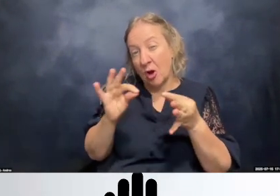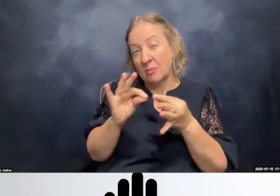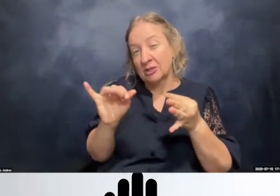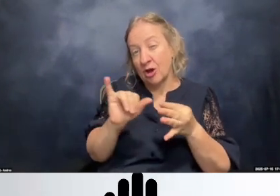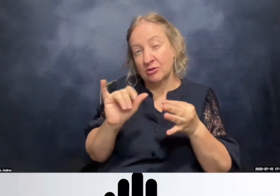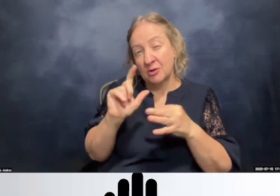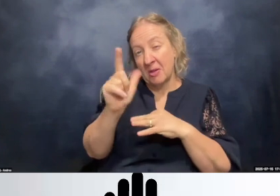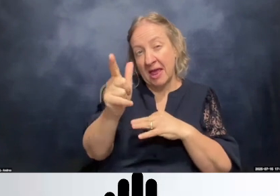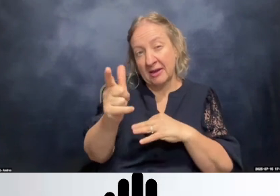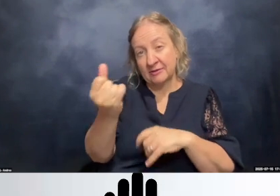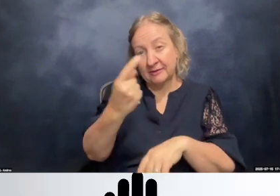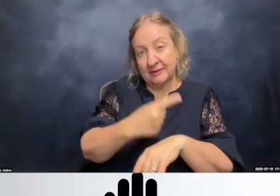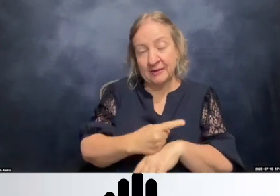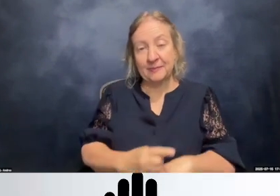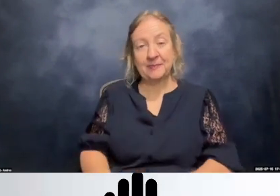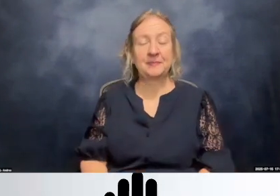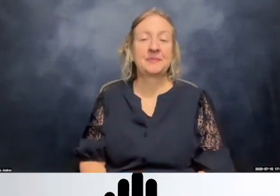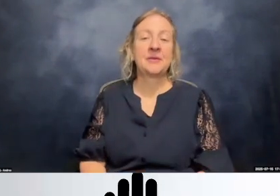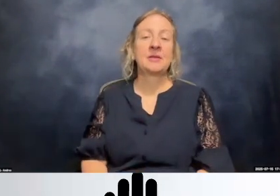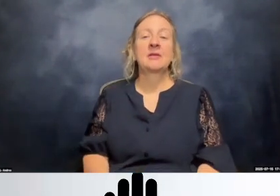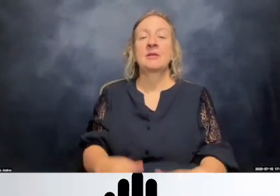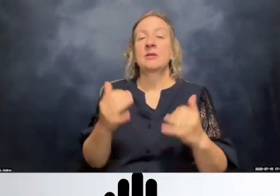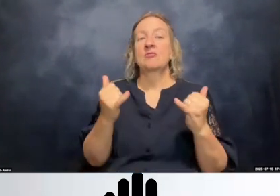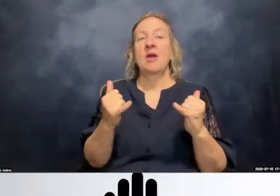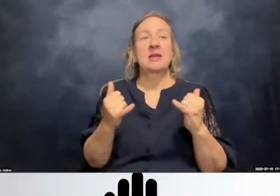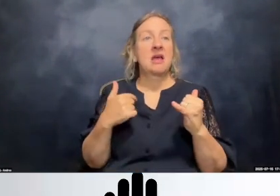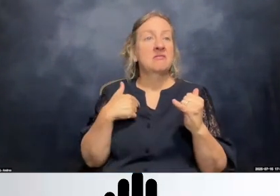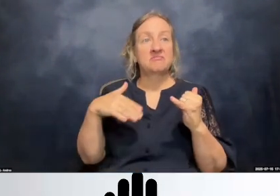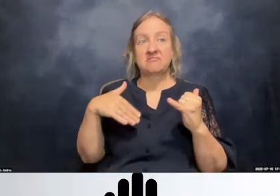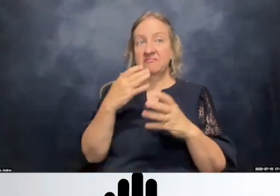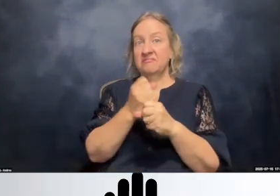in this presentation. Currently have no emails.